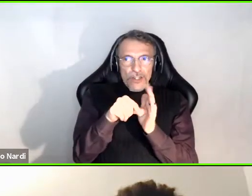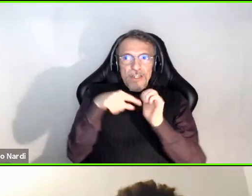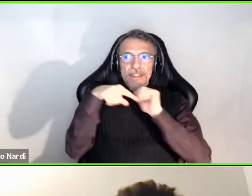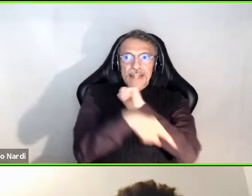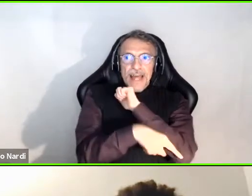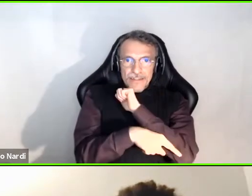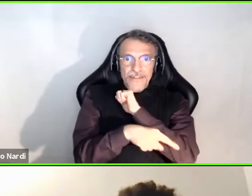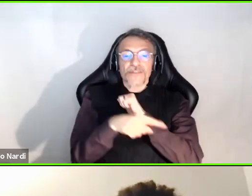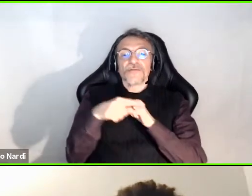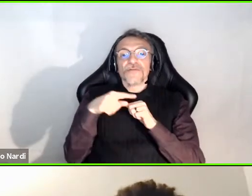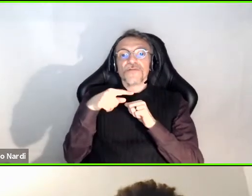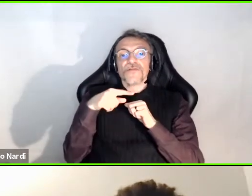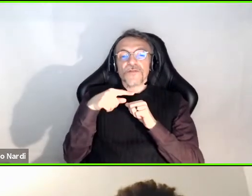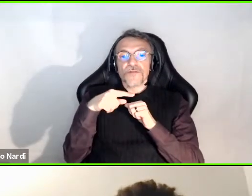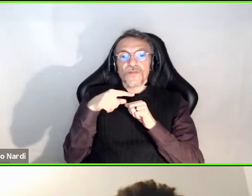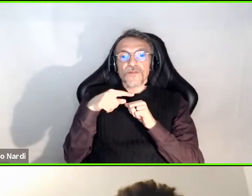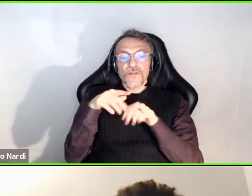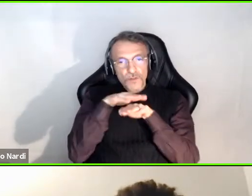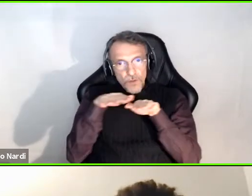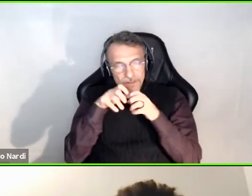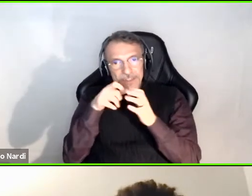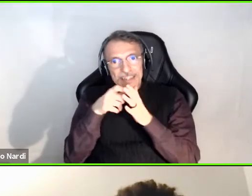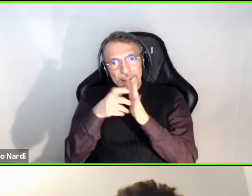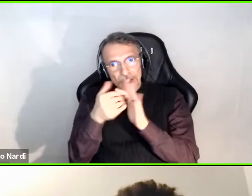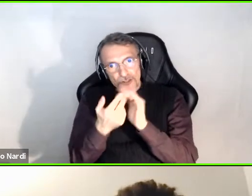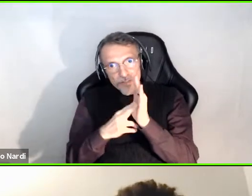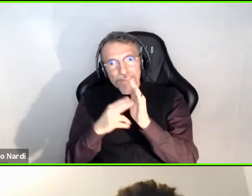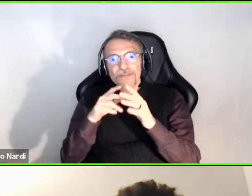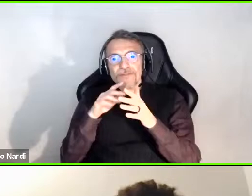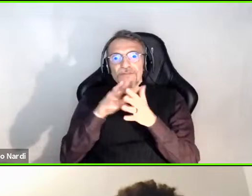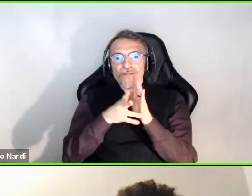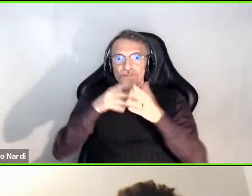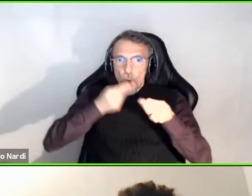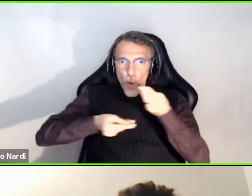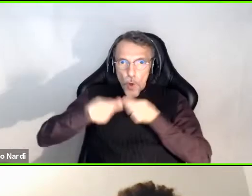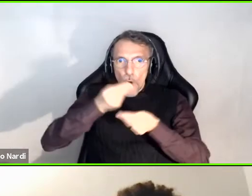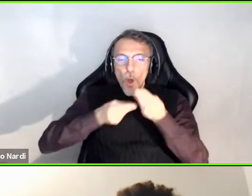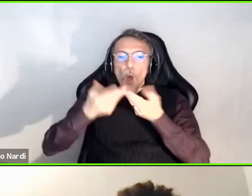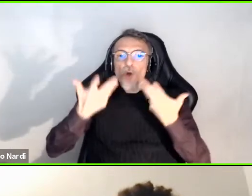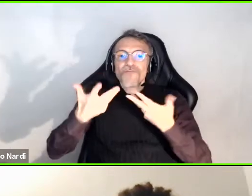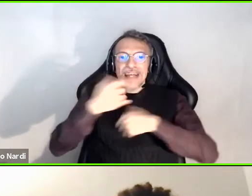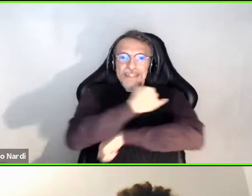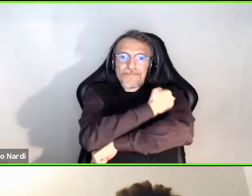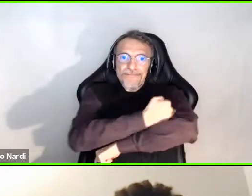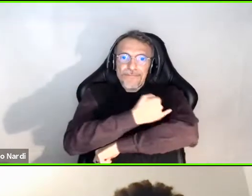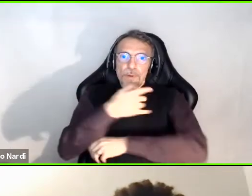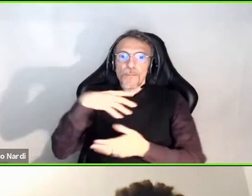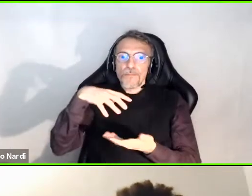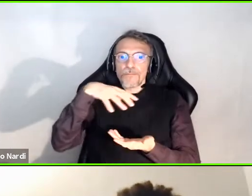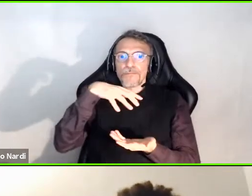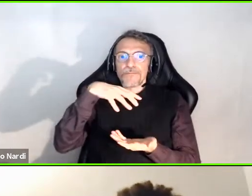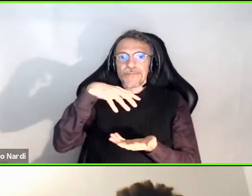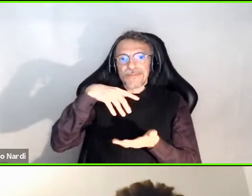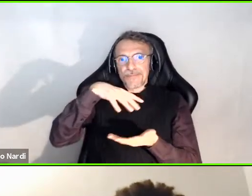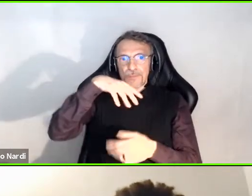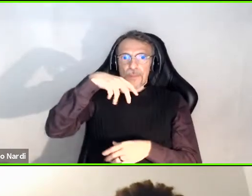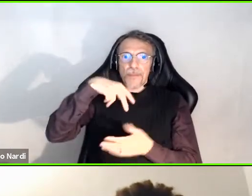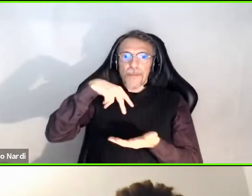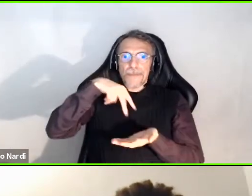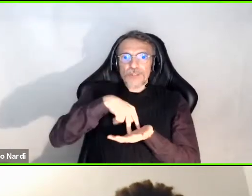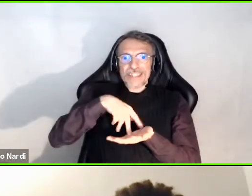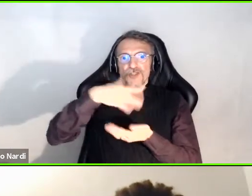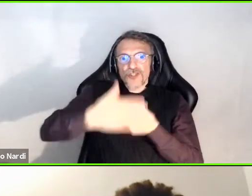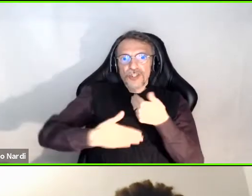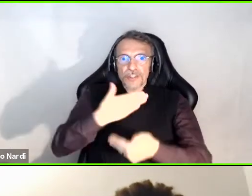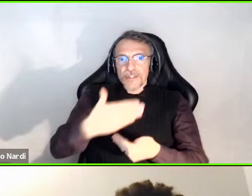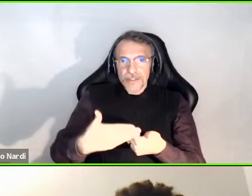flows. We are already in a precarious position. Anything that